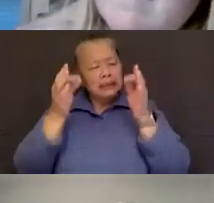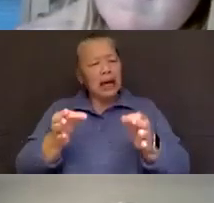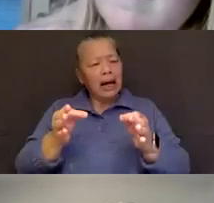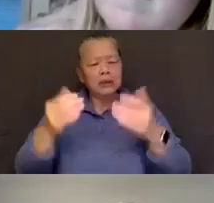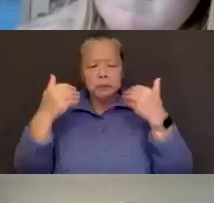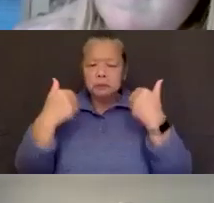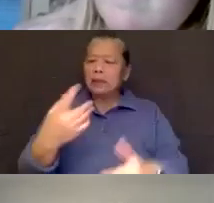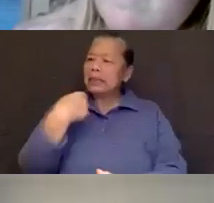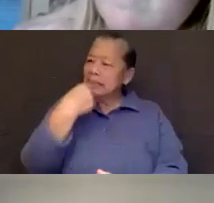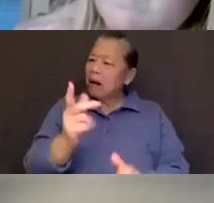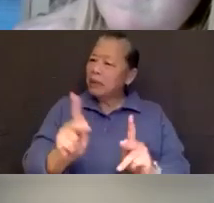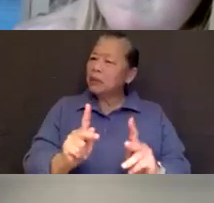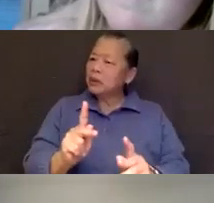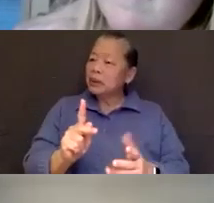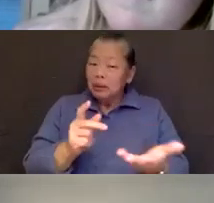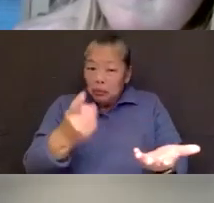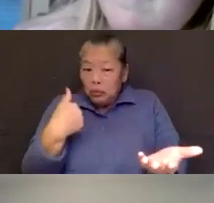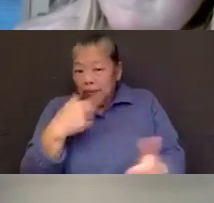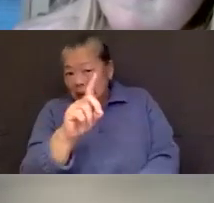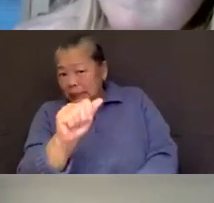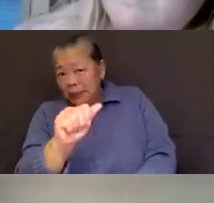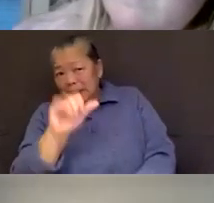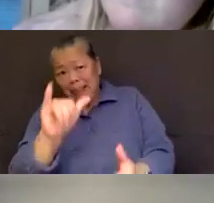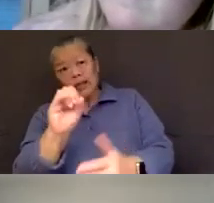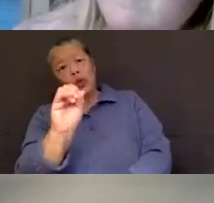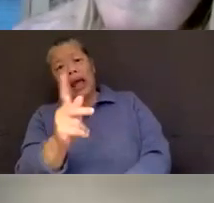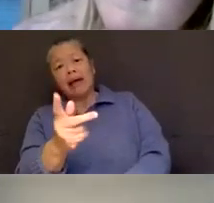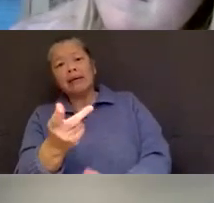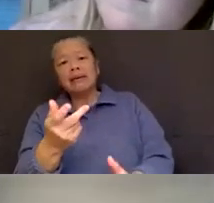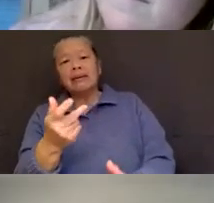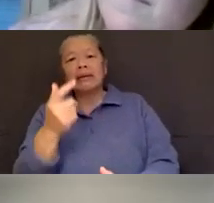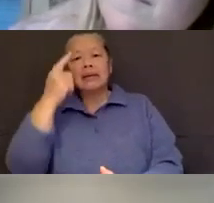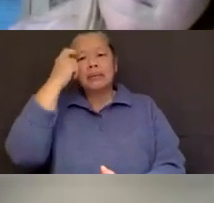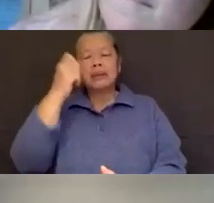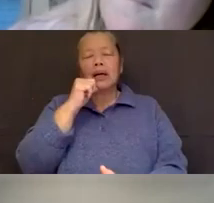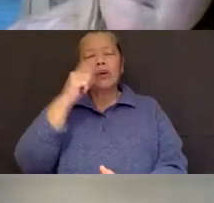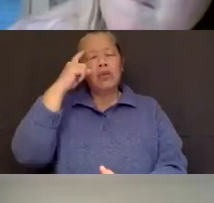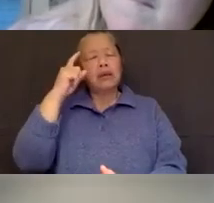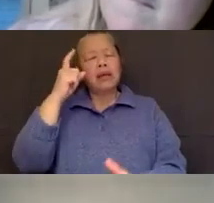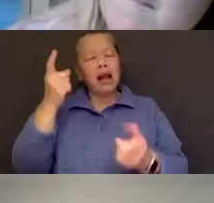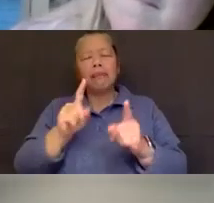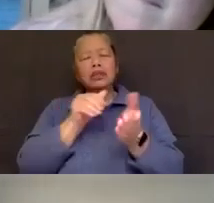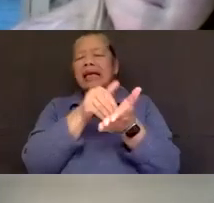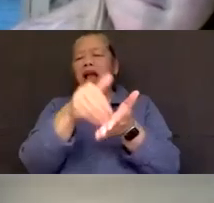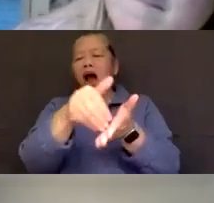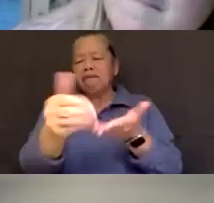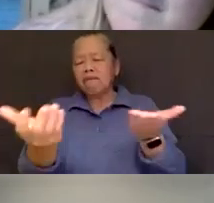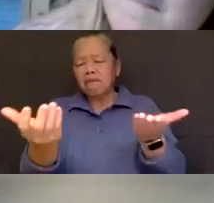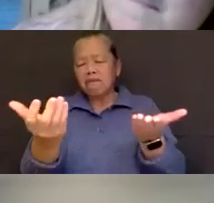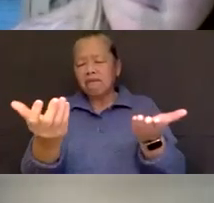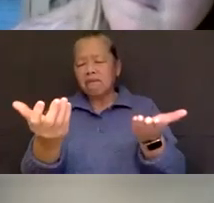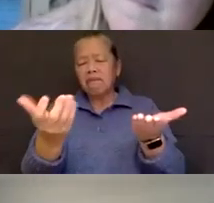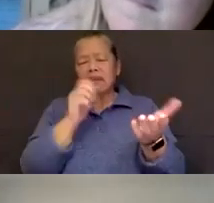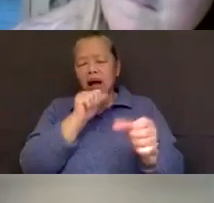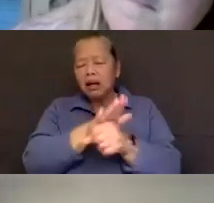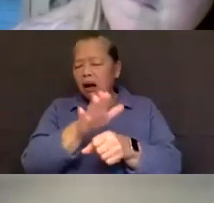Right, right. And because I don't think that's done enough. Like, there's still that feeling, you